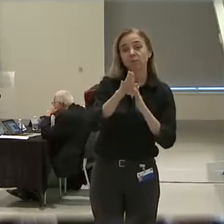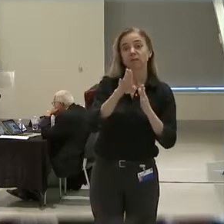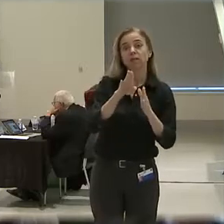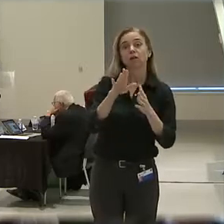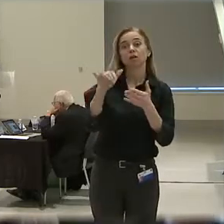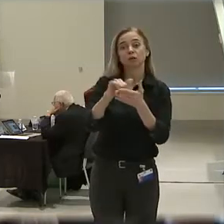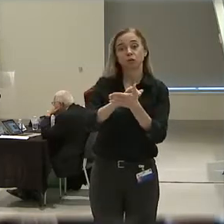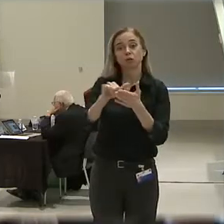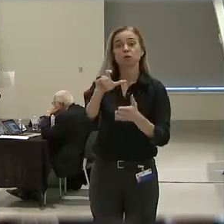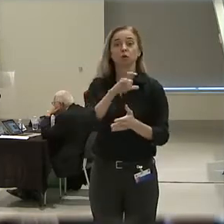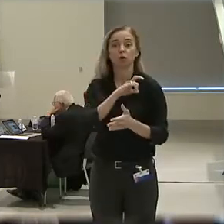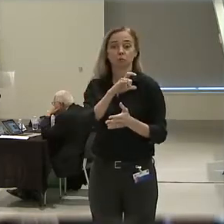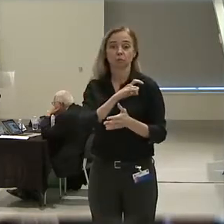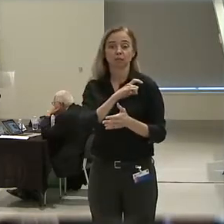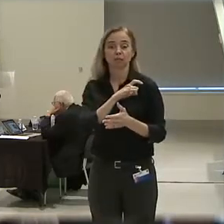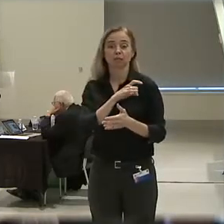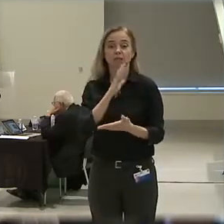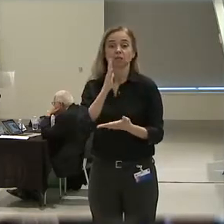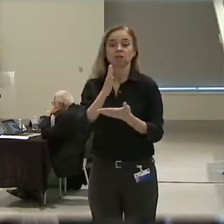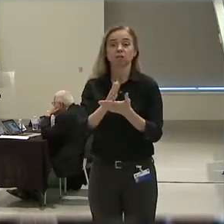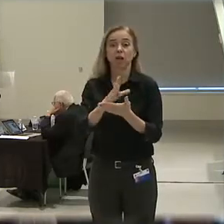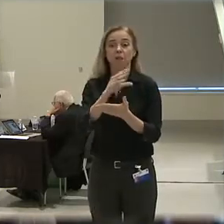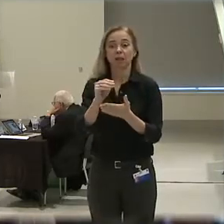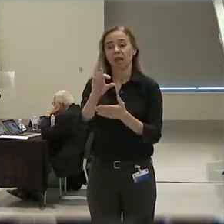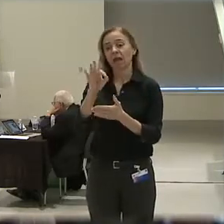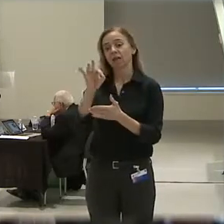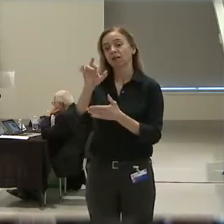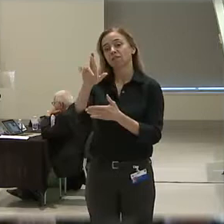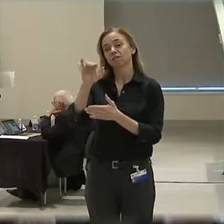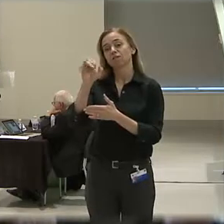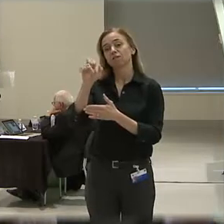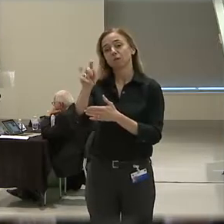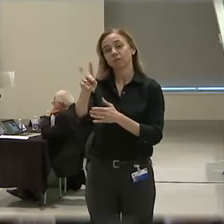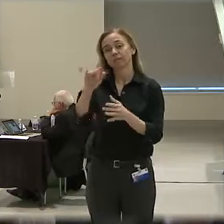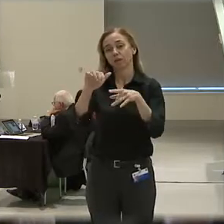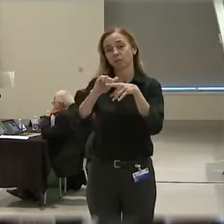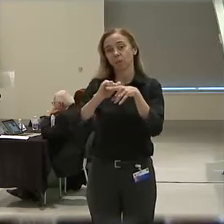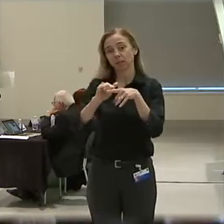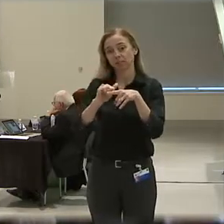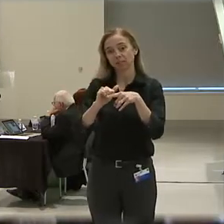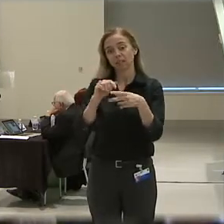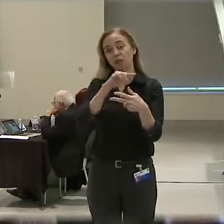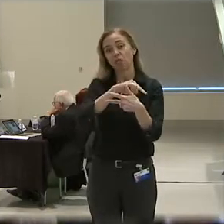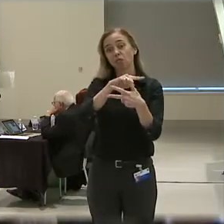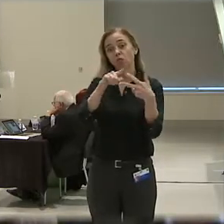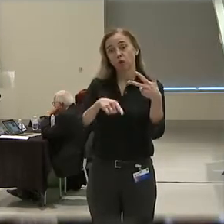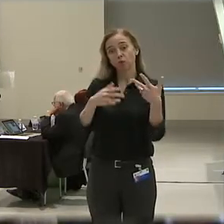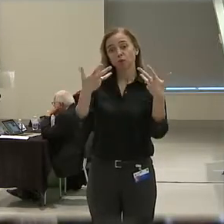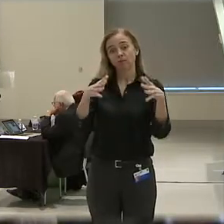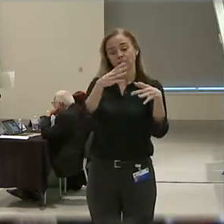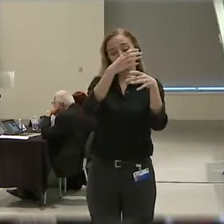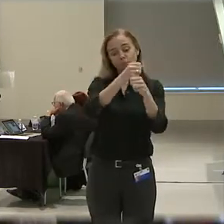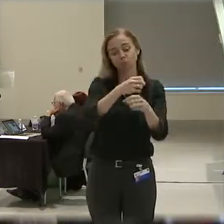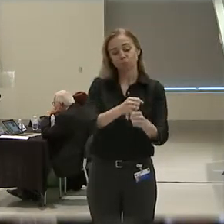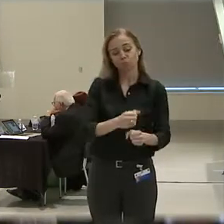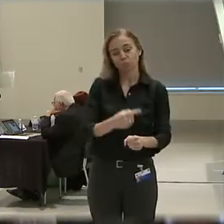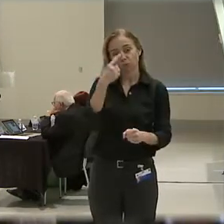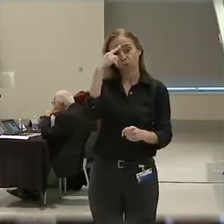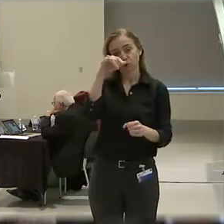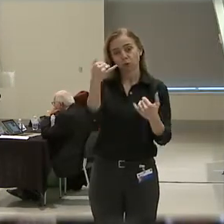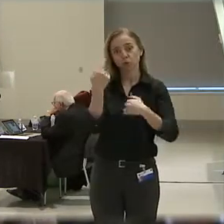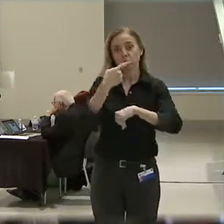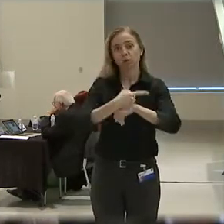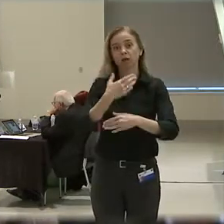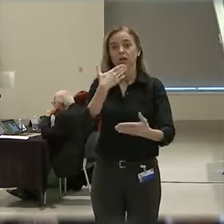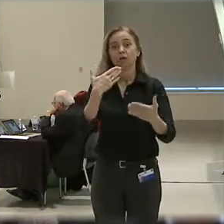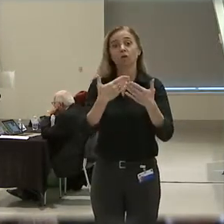York Police Department's stop and frisk practices. So those three reforms that I have summarized here briefly today, I think are a